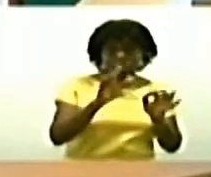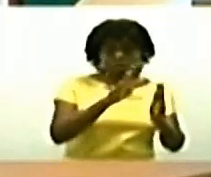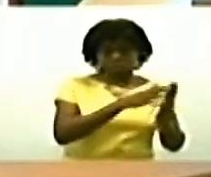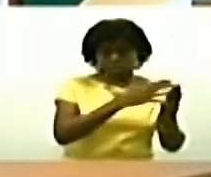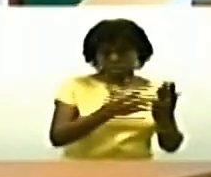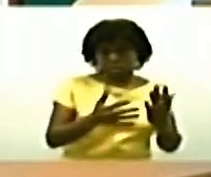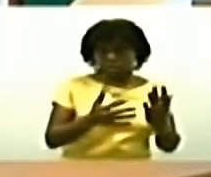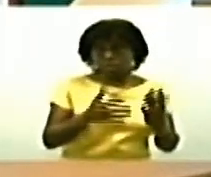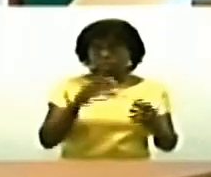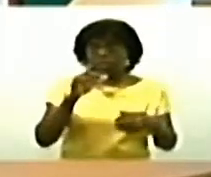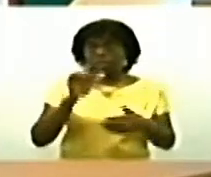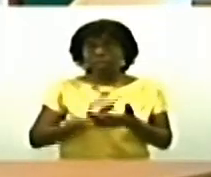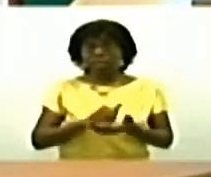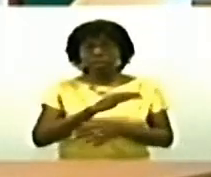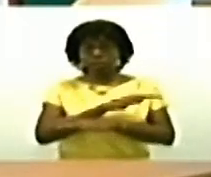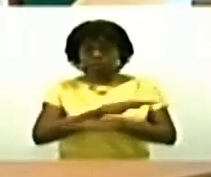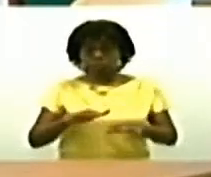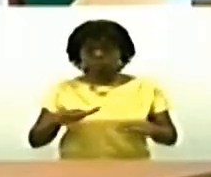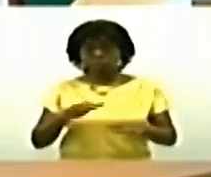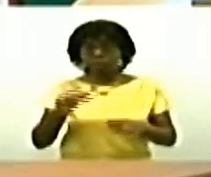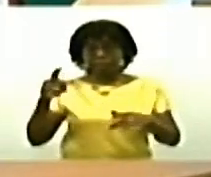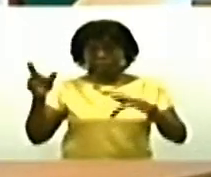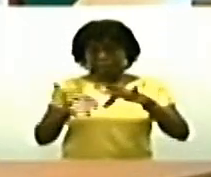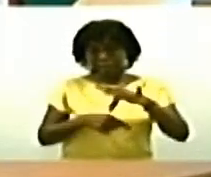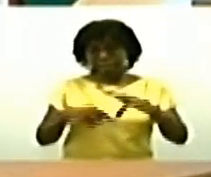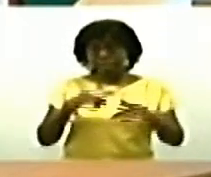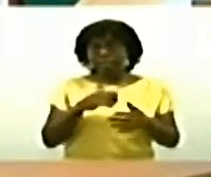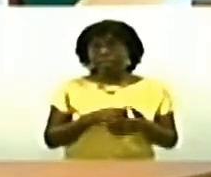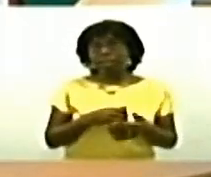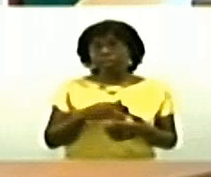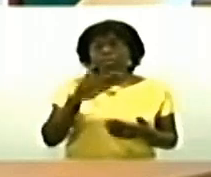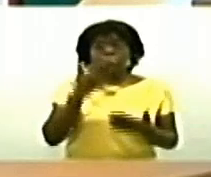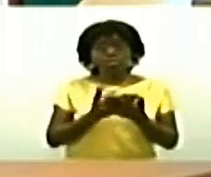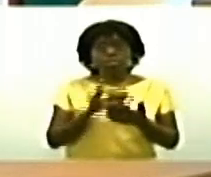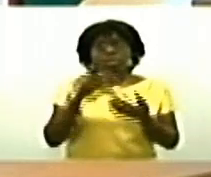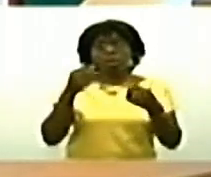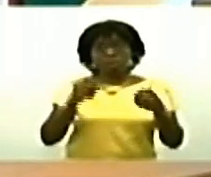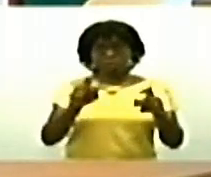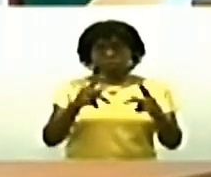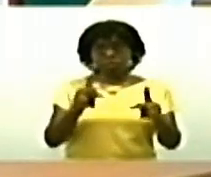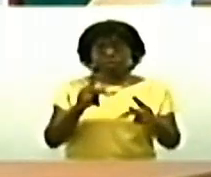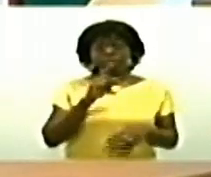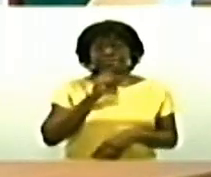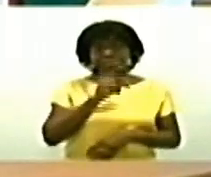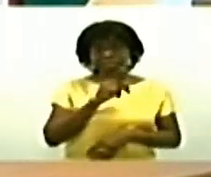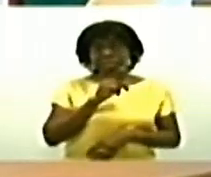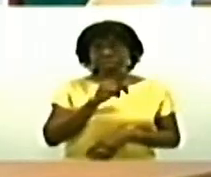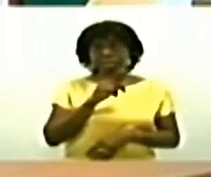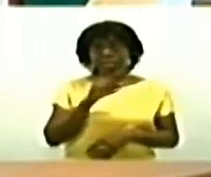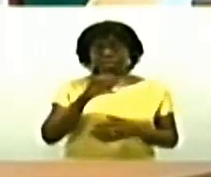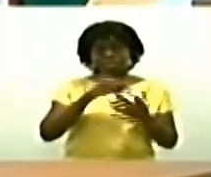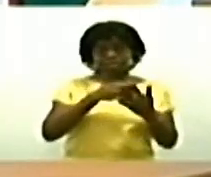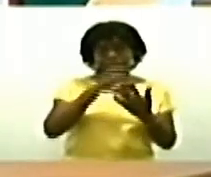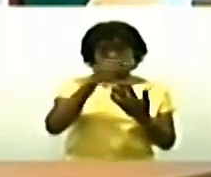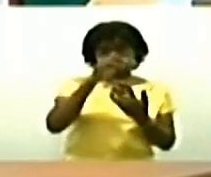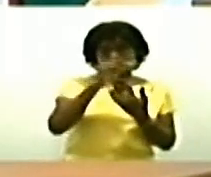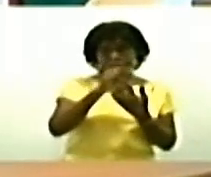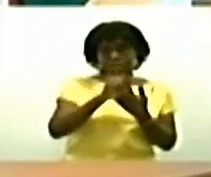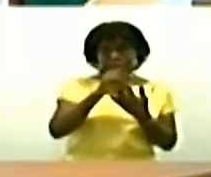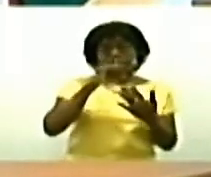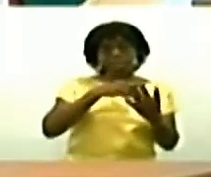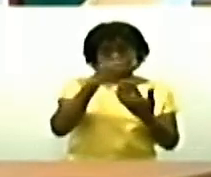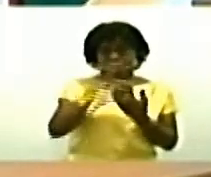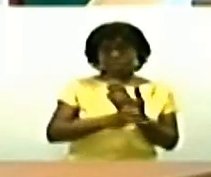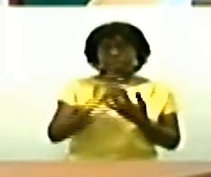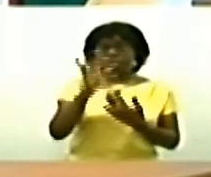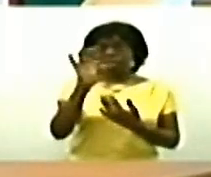newcomers, that you don't miss this. It's a good opportunity, really, yes. January 7th to 9th.